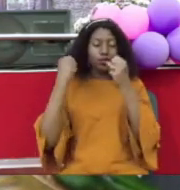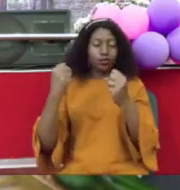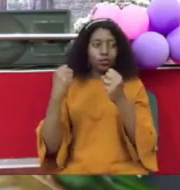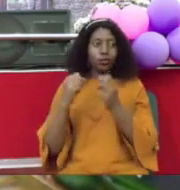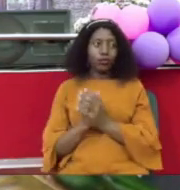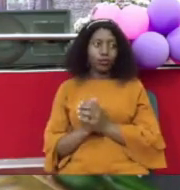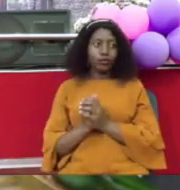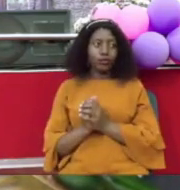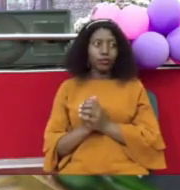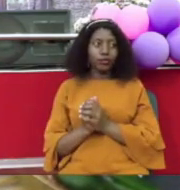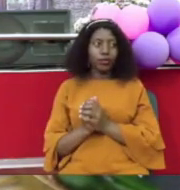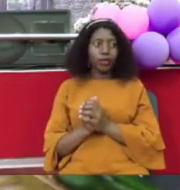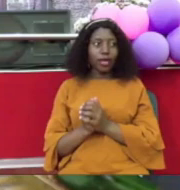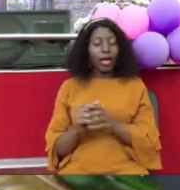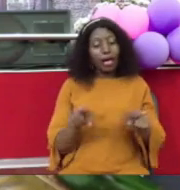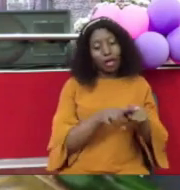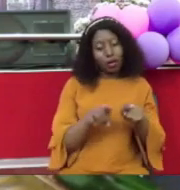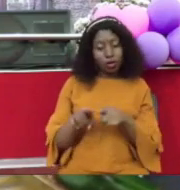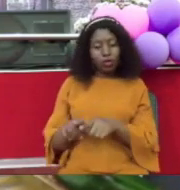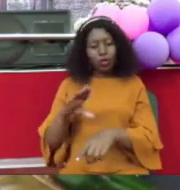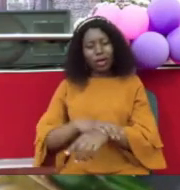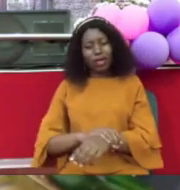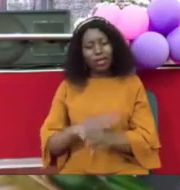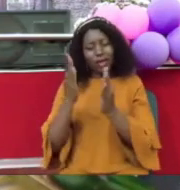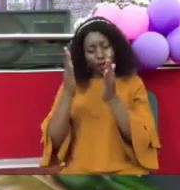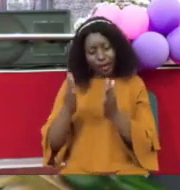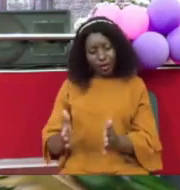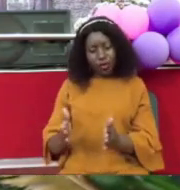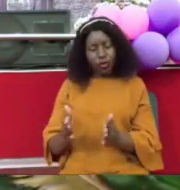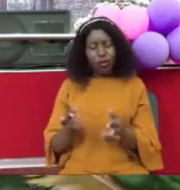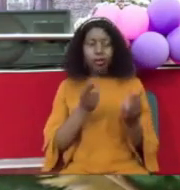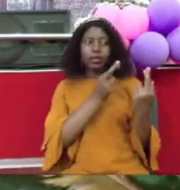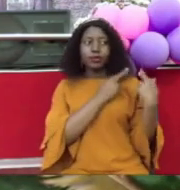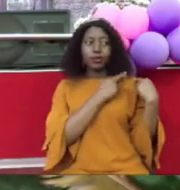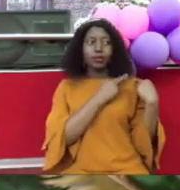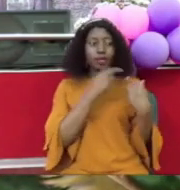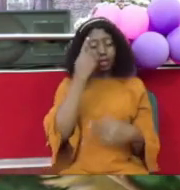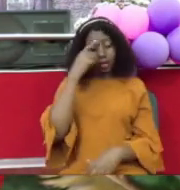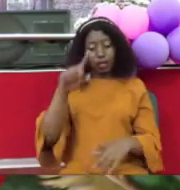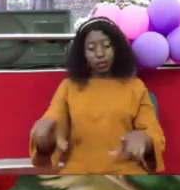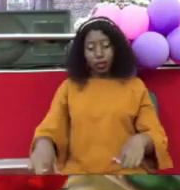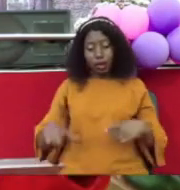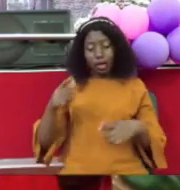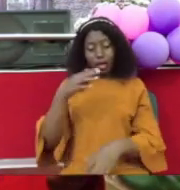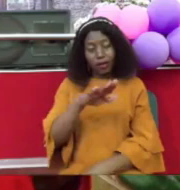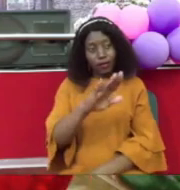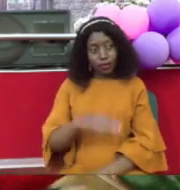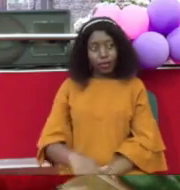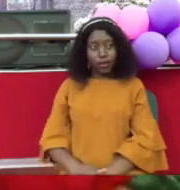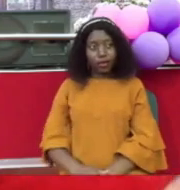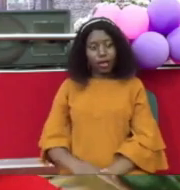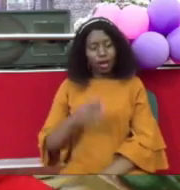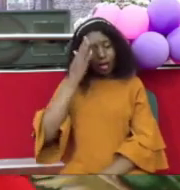nguvu. Then also take personal responsibility for your life. Na ukaweze kuchukua hatima ya maisha yako. Just know God